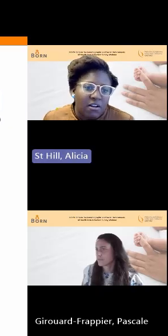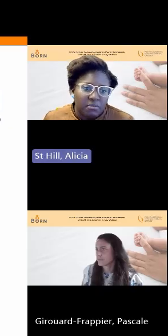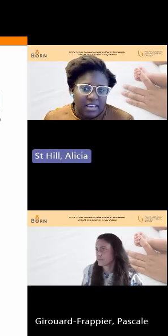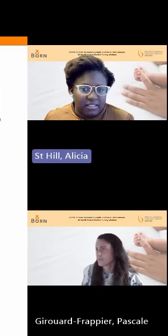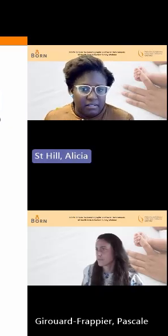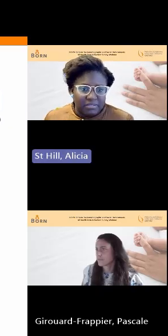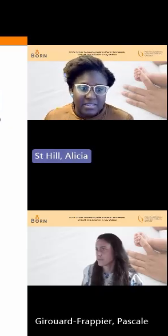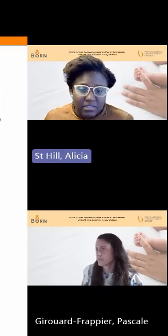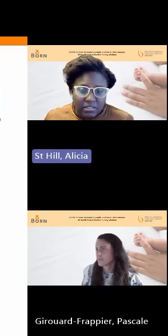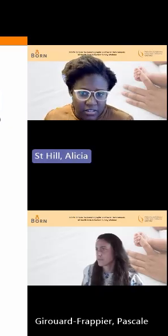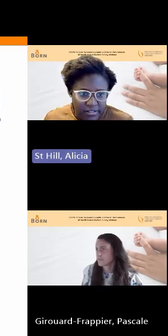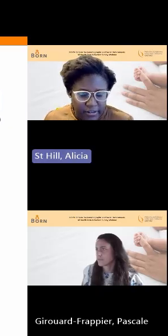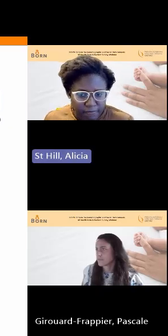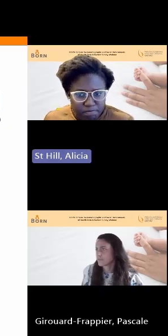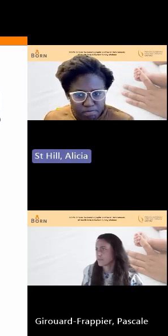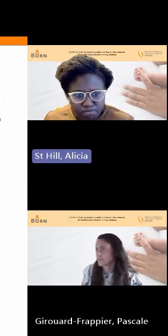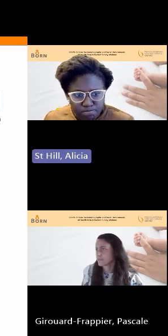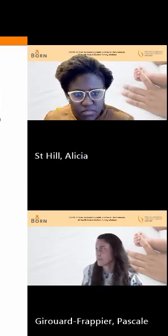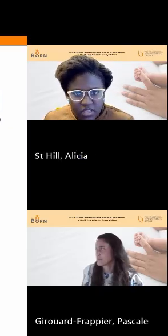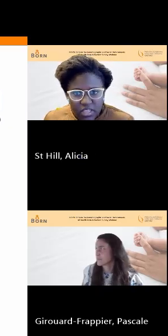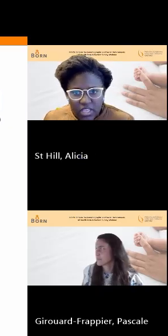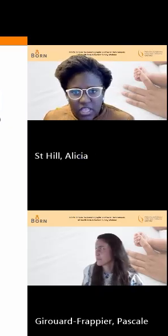of postpartum death, still in Ontario.